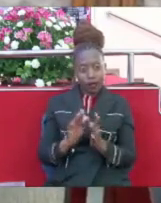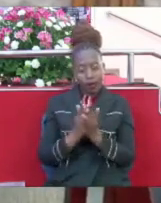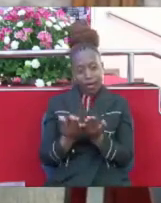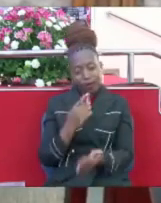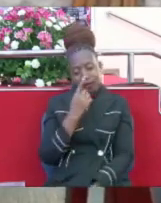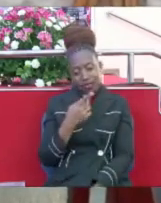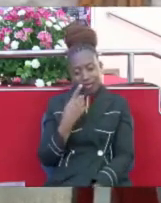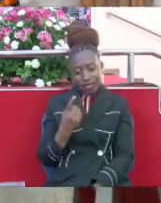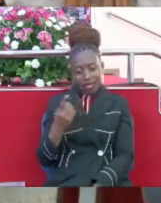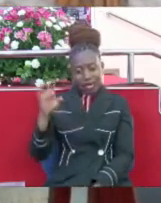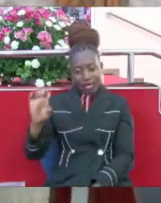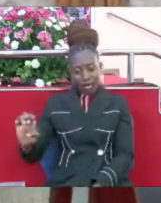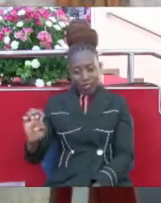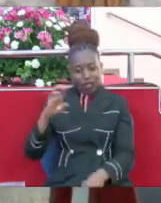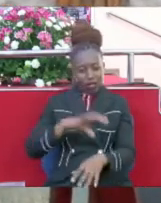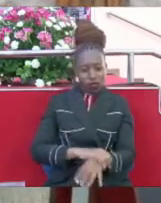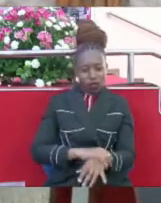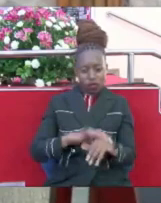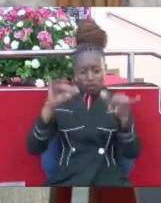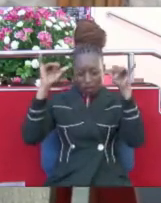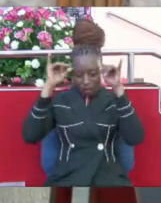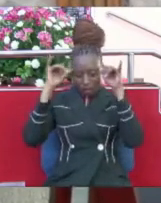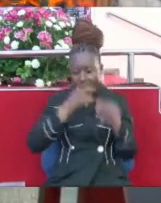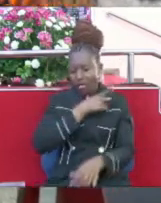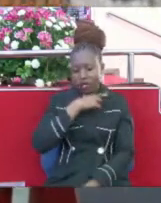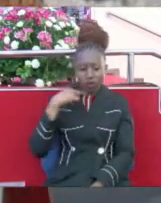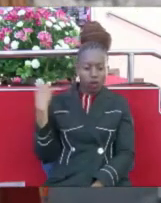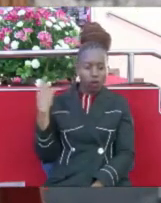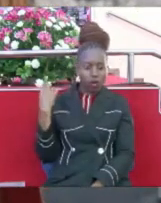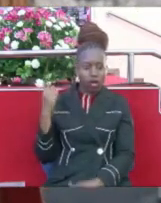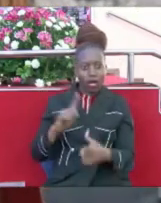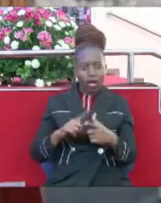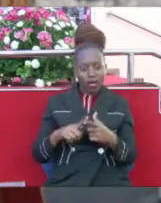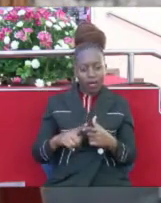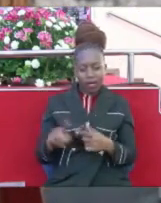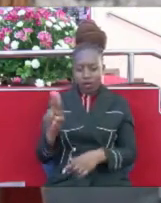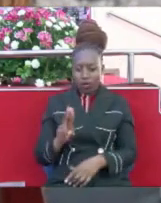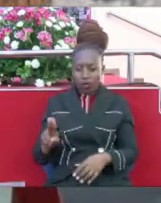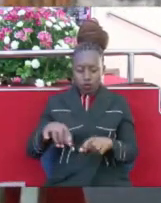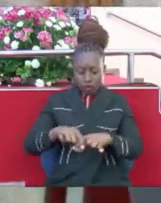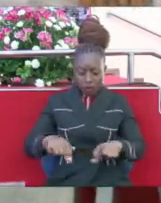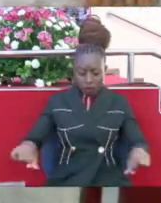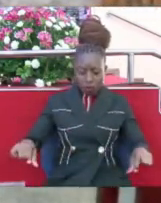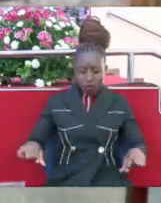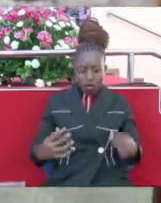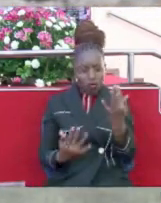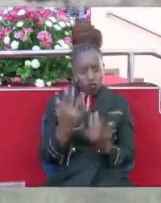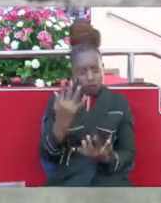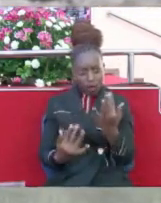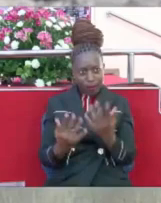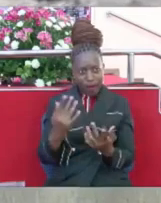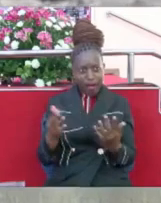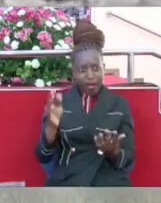oxen, slaughtered them, and then used the wooden part of the plow to light a fire, and he made nyama choma out of it. Kwa hivyo akawachija wale